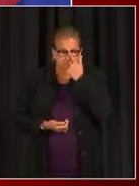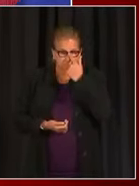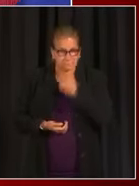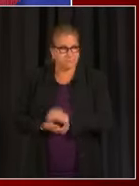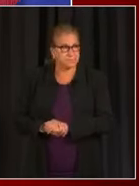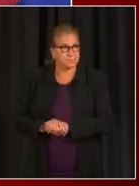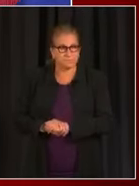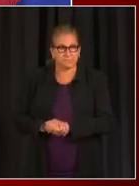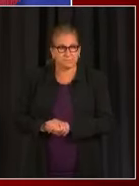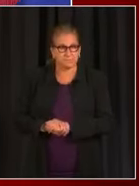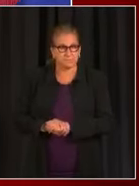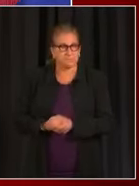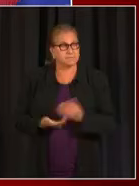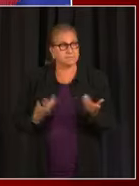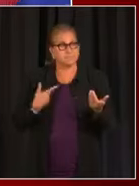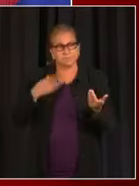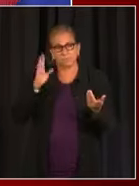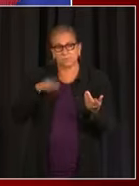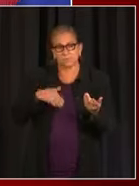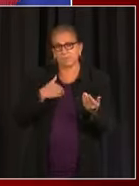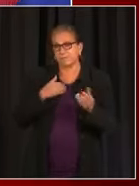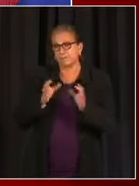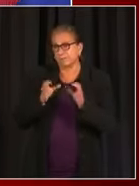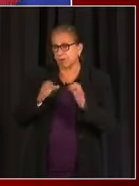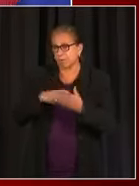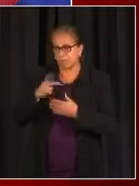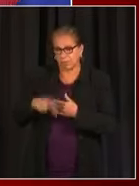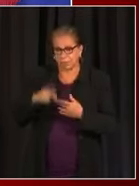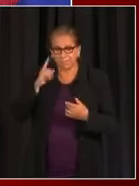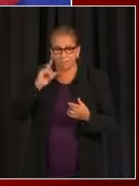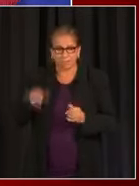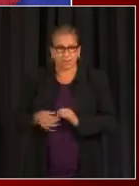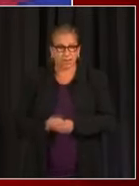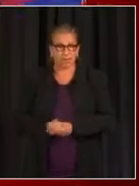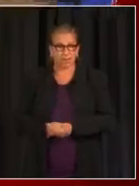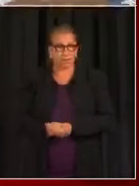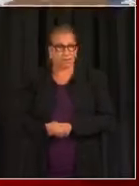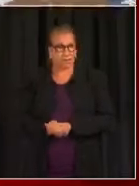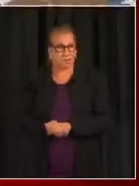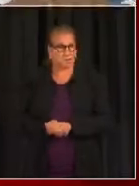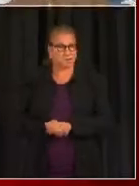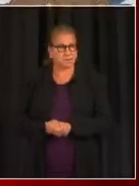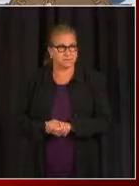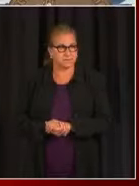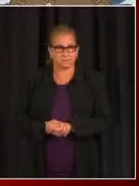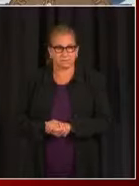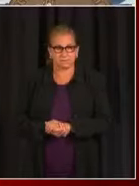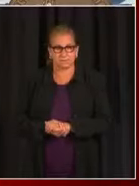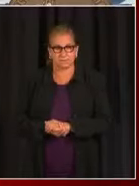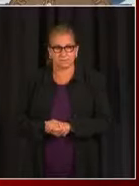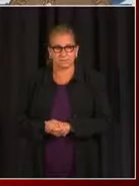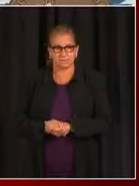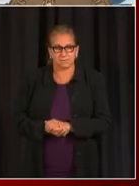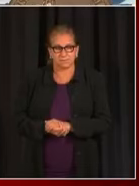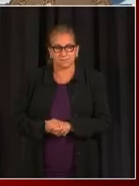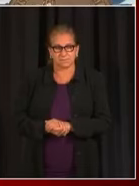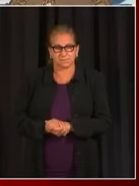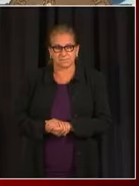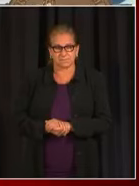a certification program could work for us. We've started, as you know, and we are